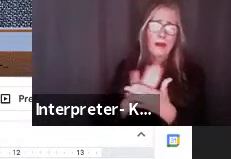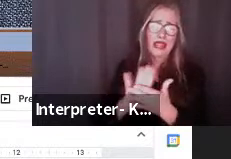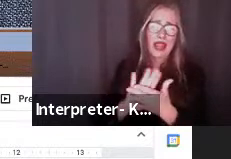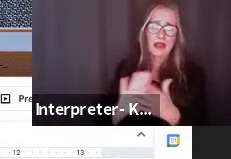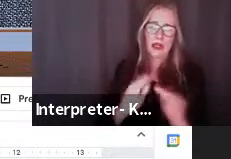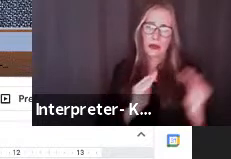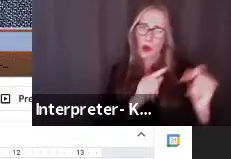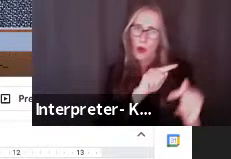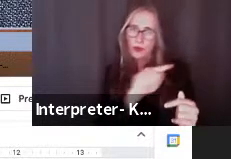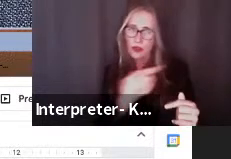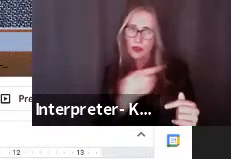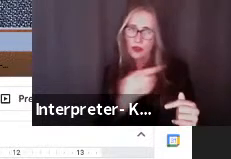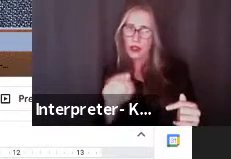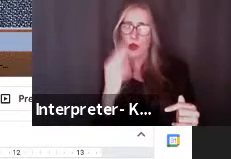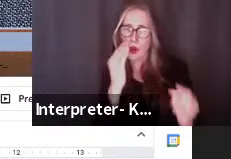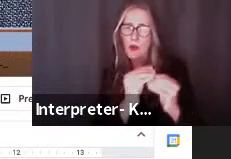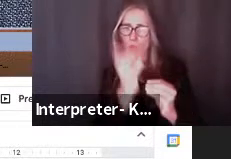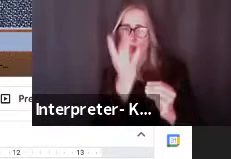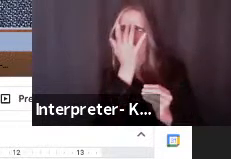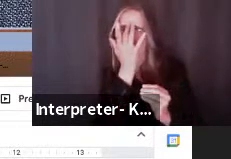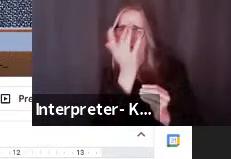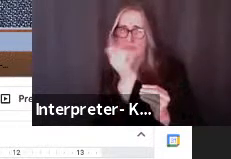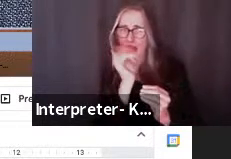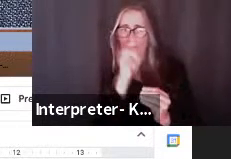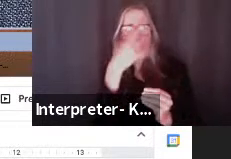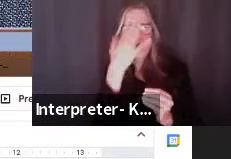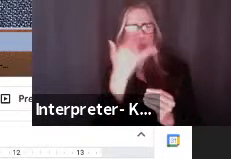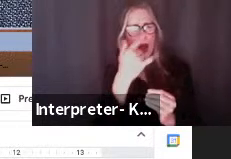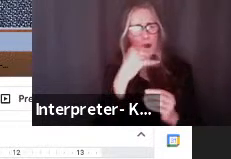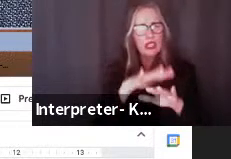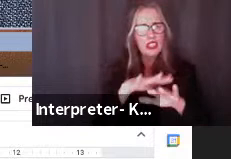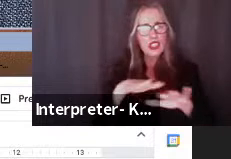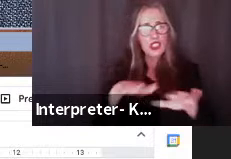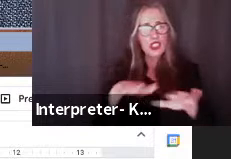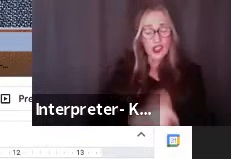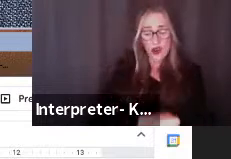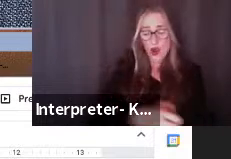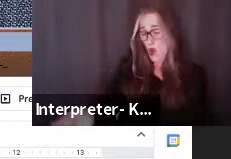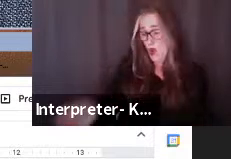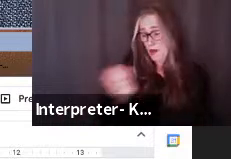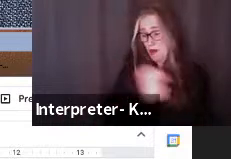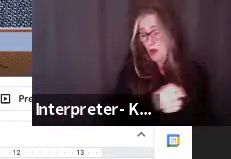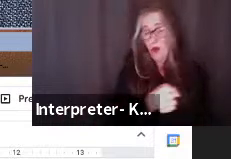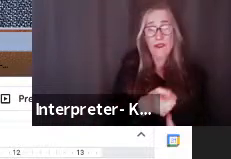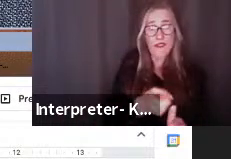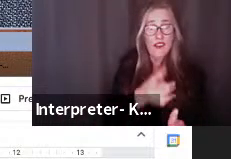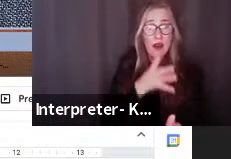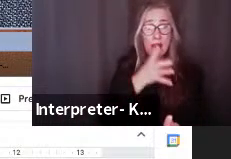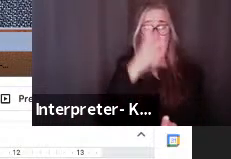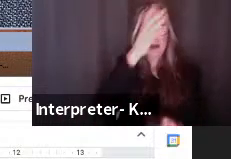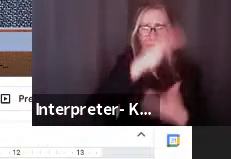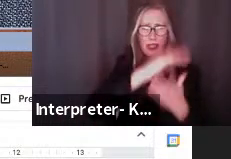on that front but generally because children are traumatized by removal from their parents they're at risk of severe levels of violence and out-of-place